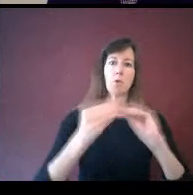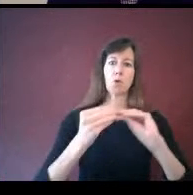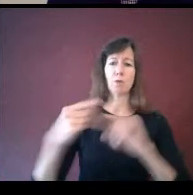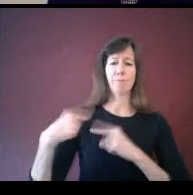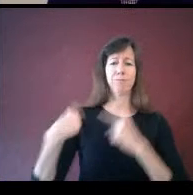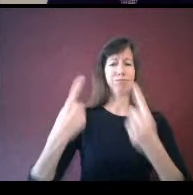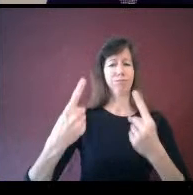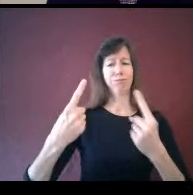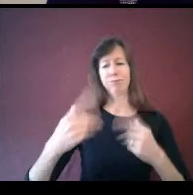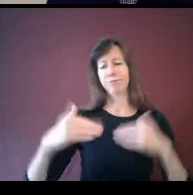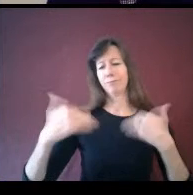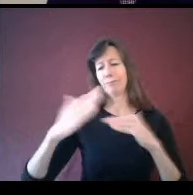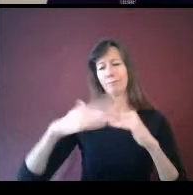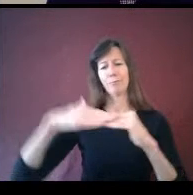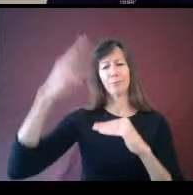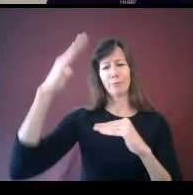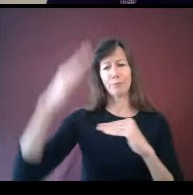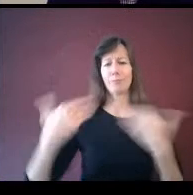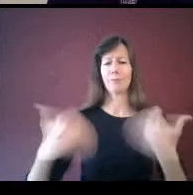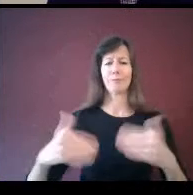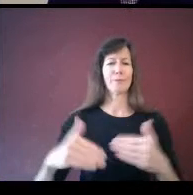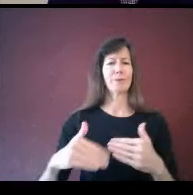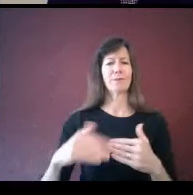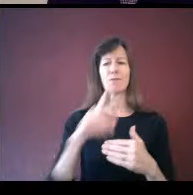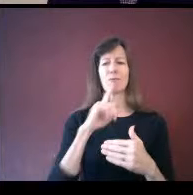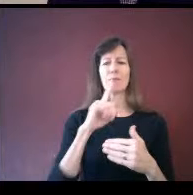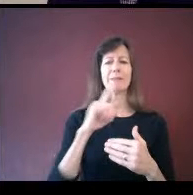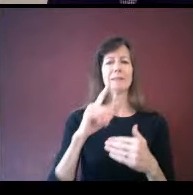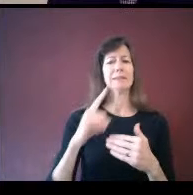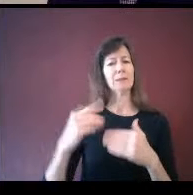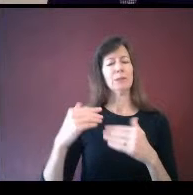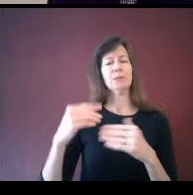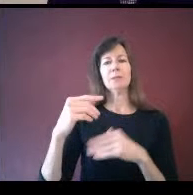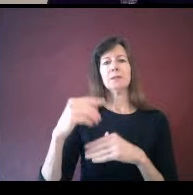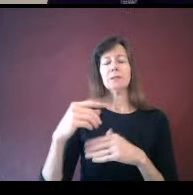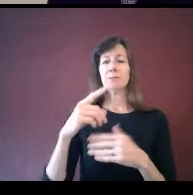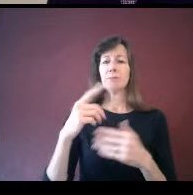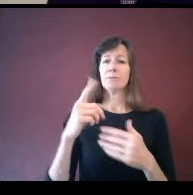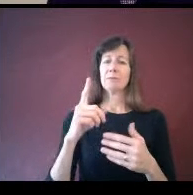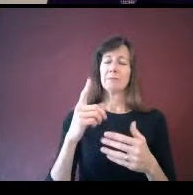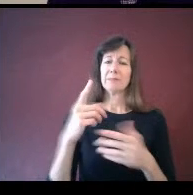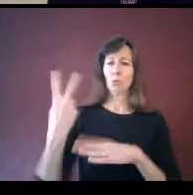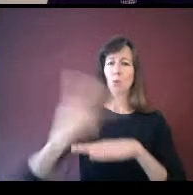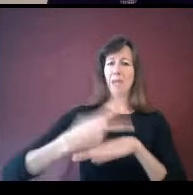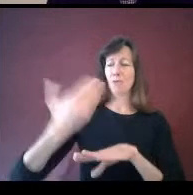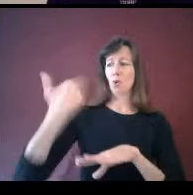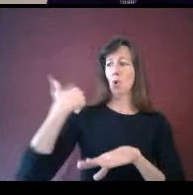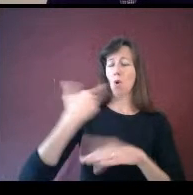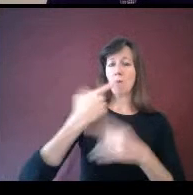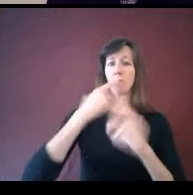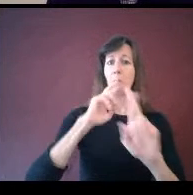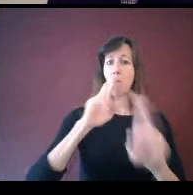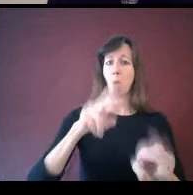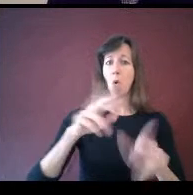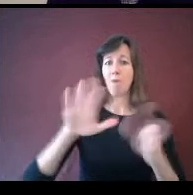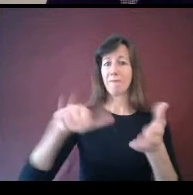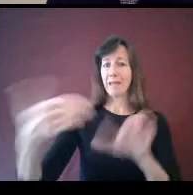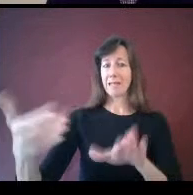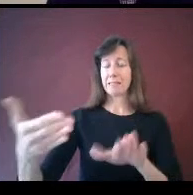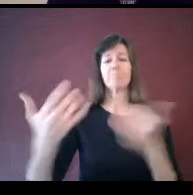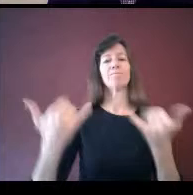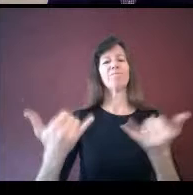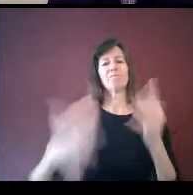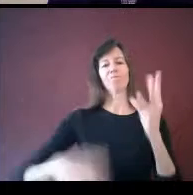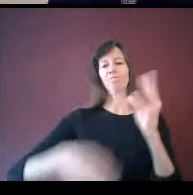last update 2 days ago, I have to report another 2 fatalities. So once again, at the end of the month of